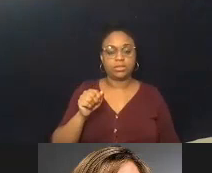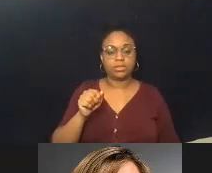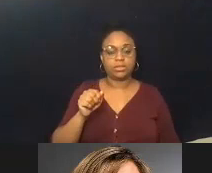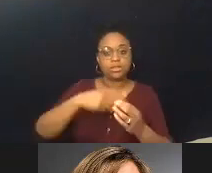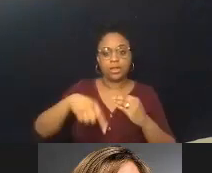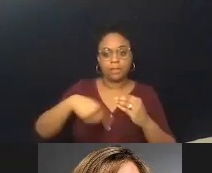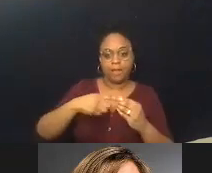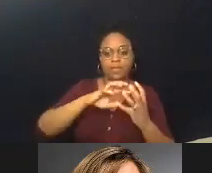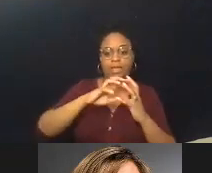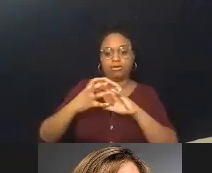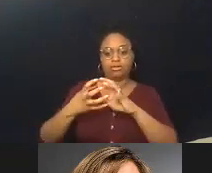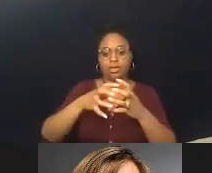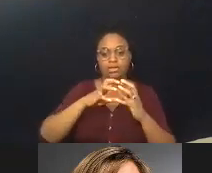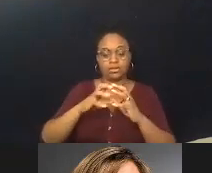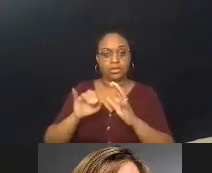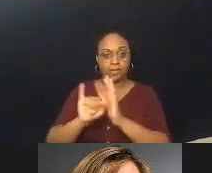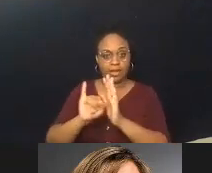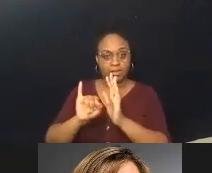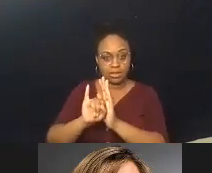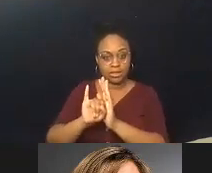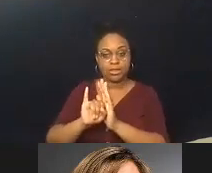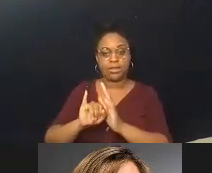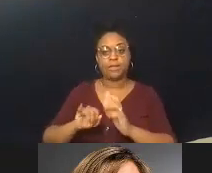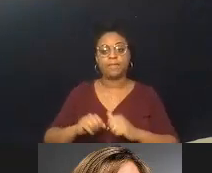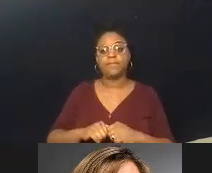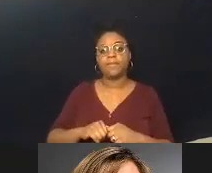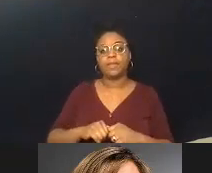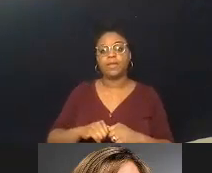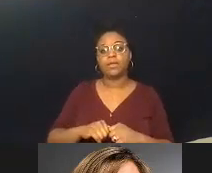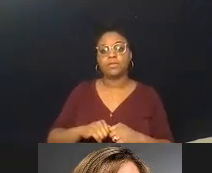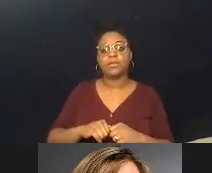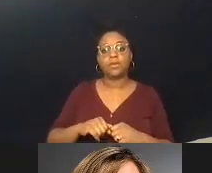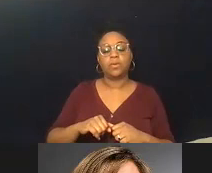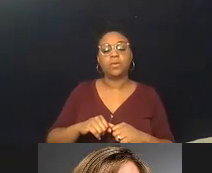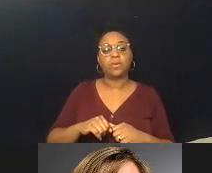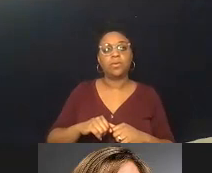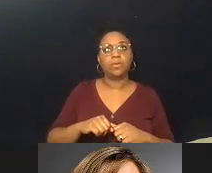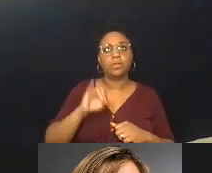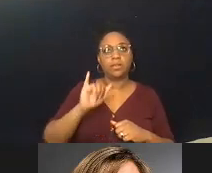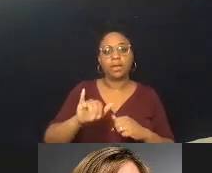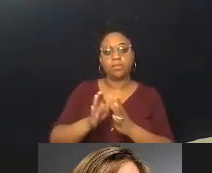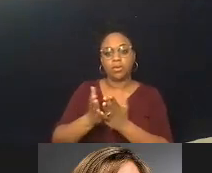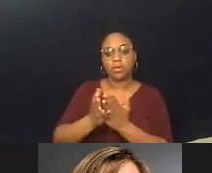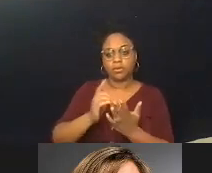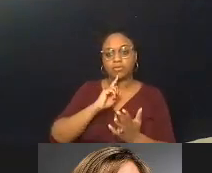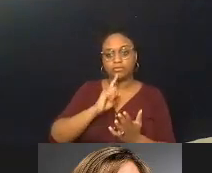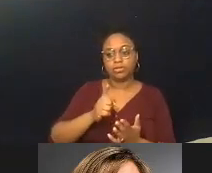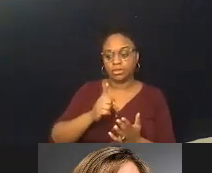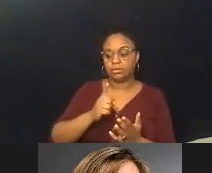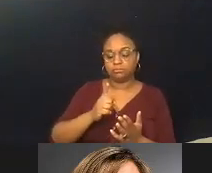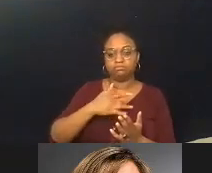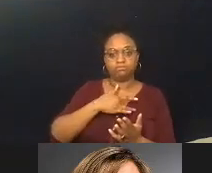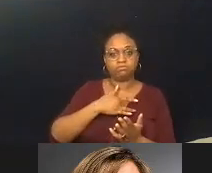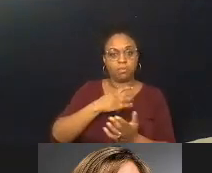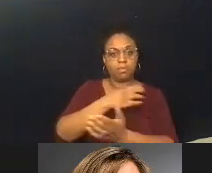identity in a variety of ways. And so that has been a book that's been really powerful